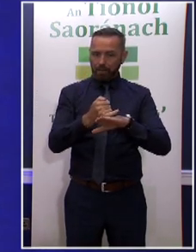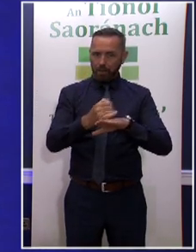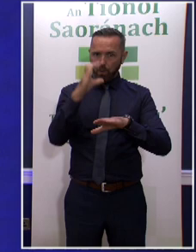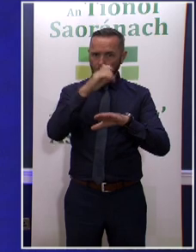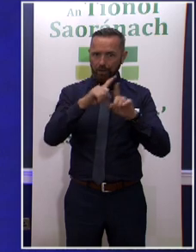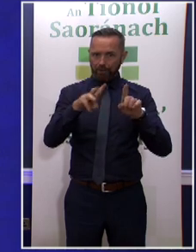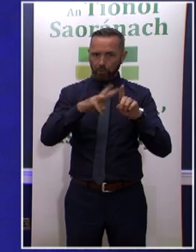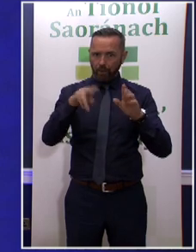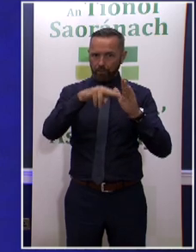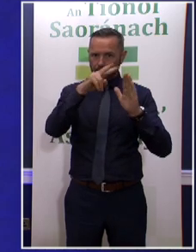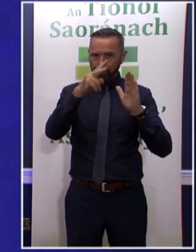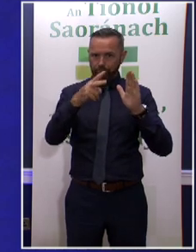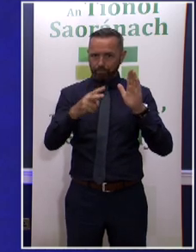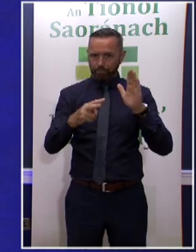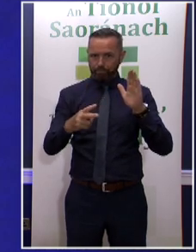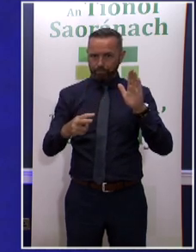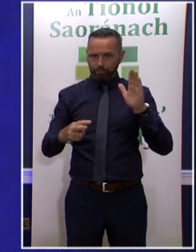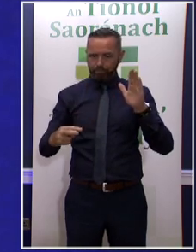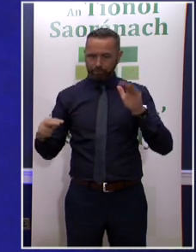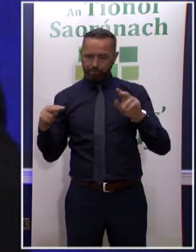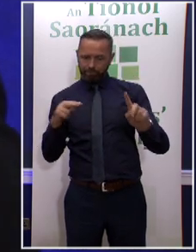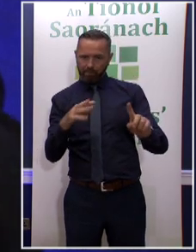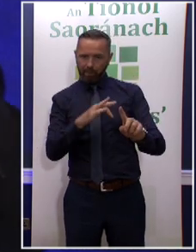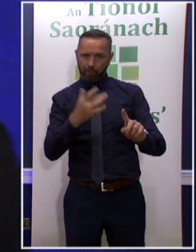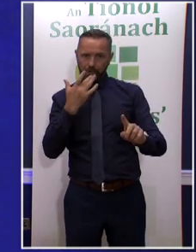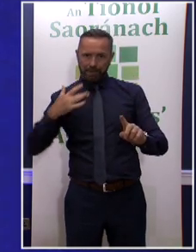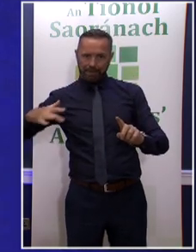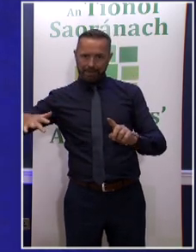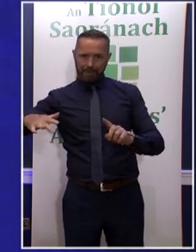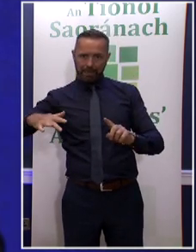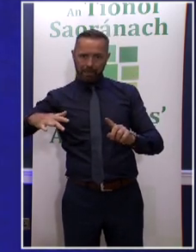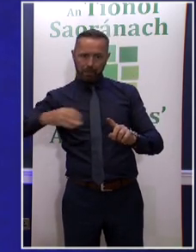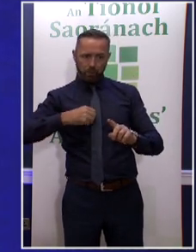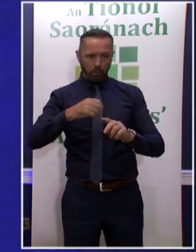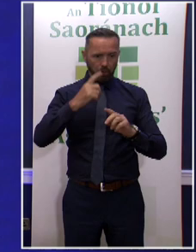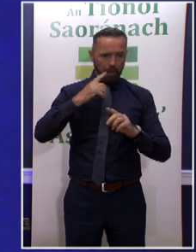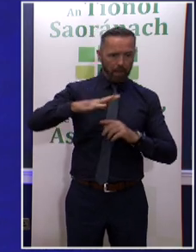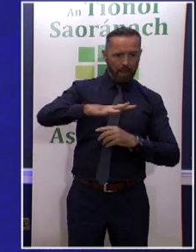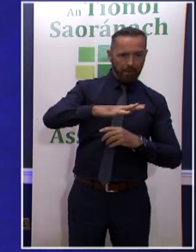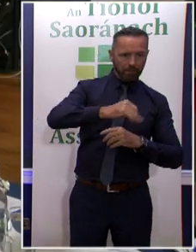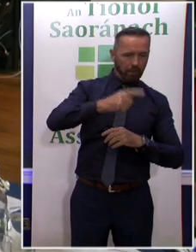you start seeing it from looking from the sea to the land rather than from the land out to sea.